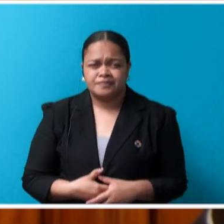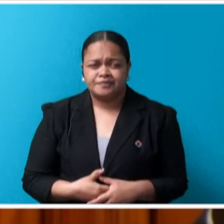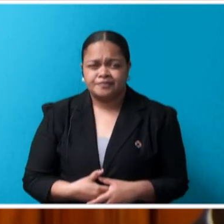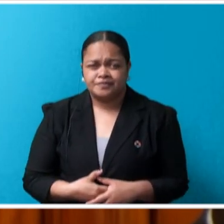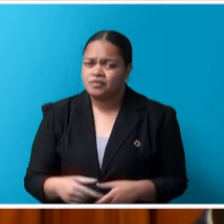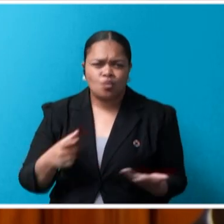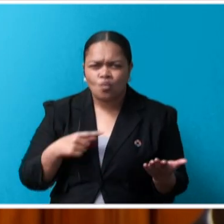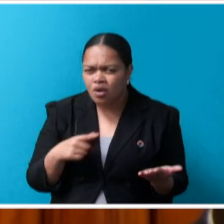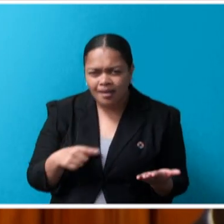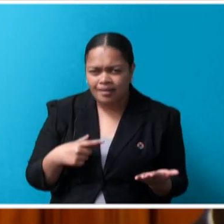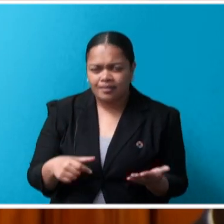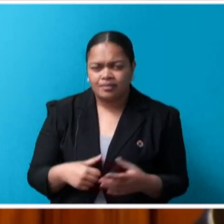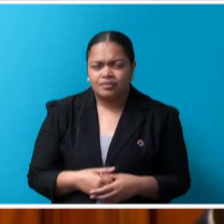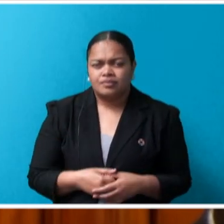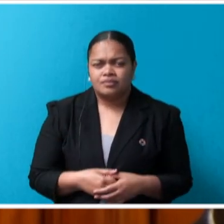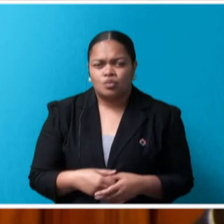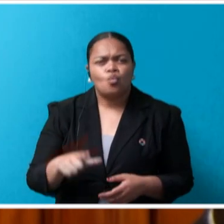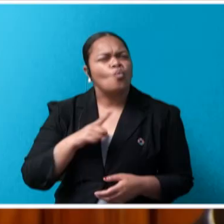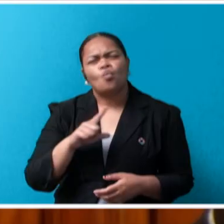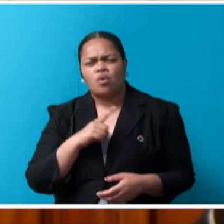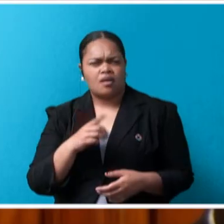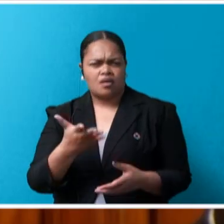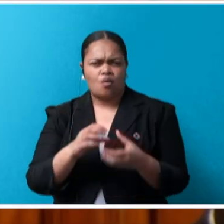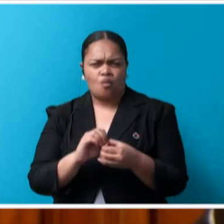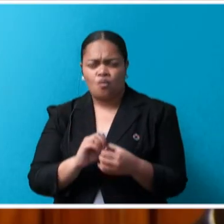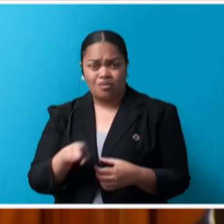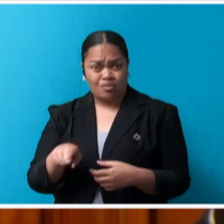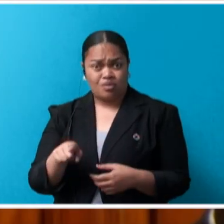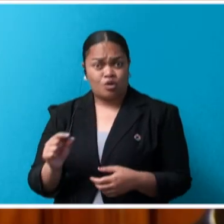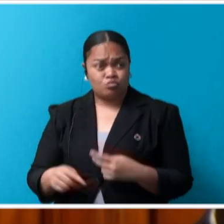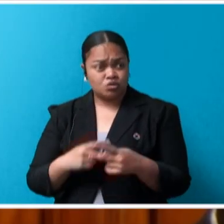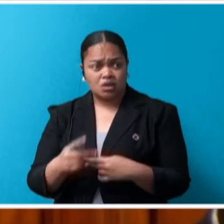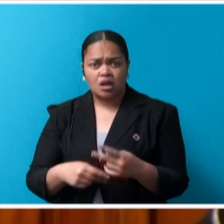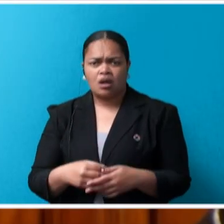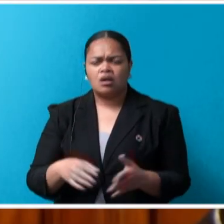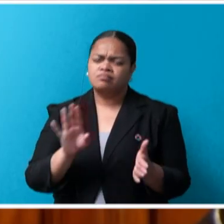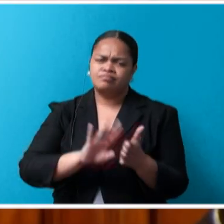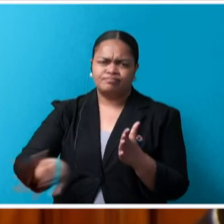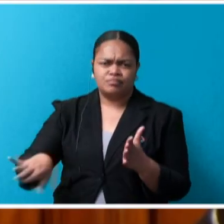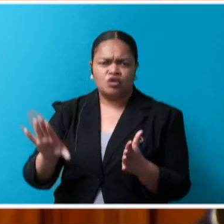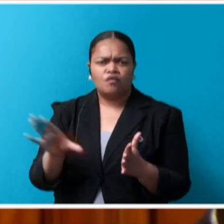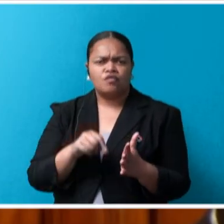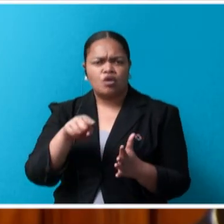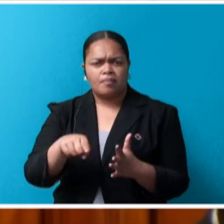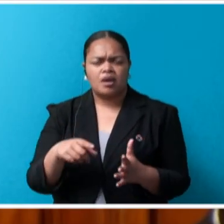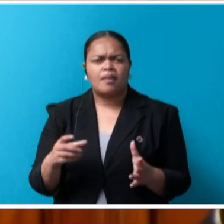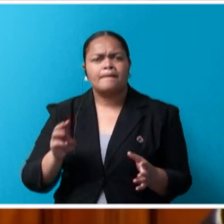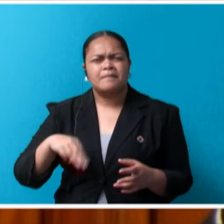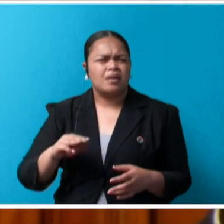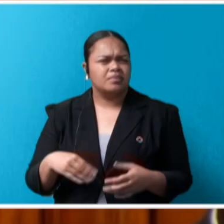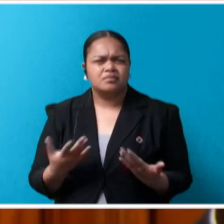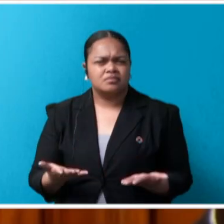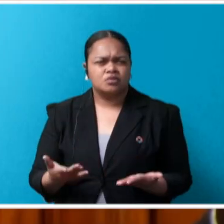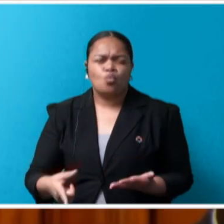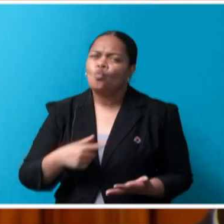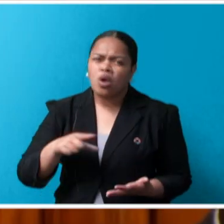Why was the ownership of the processing factory transferred away from the cooperative members? Why